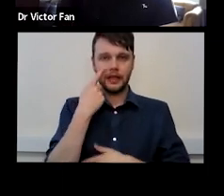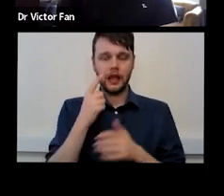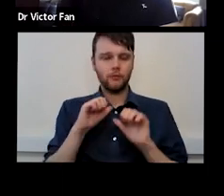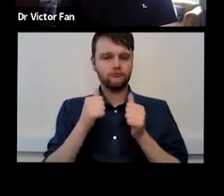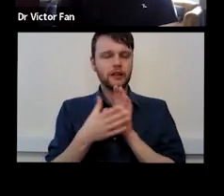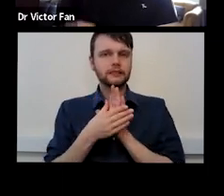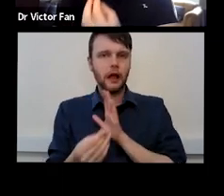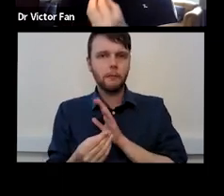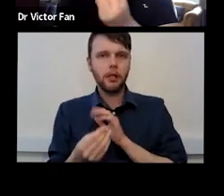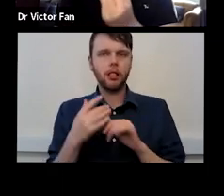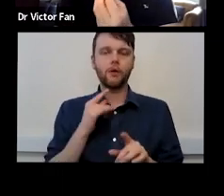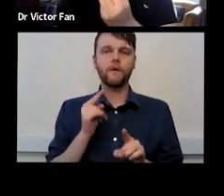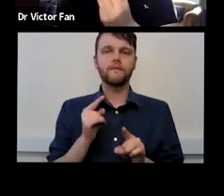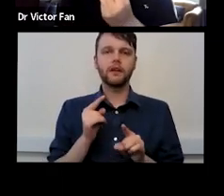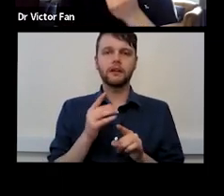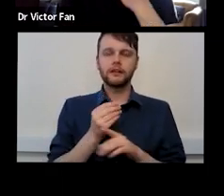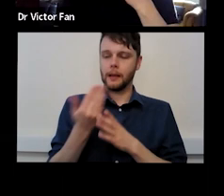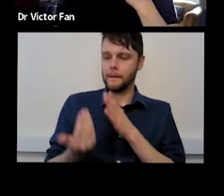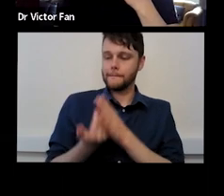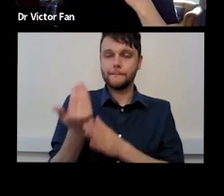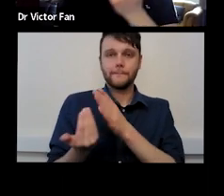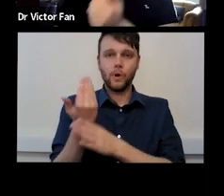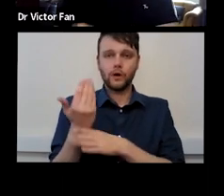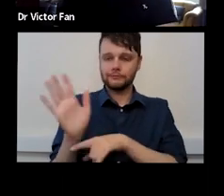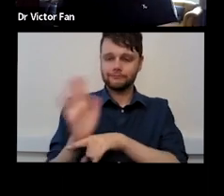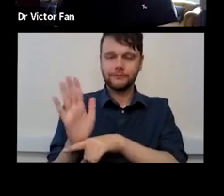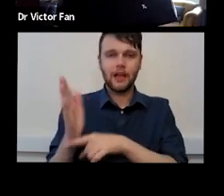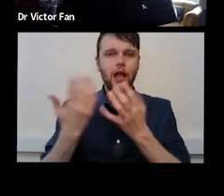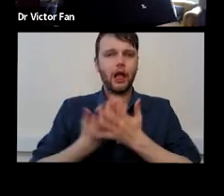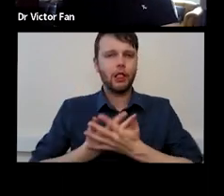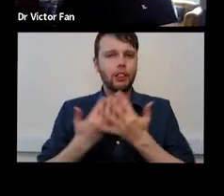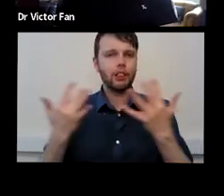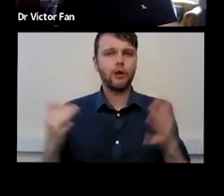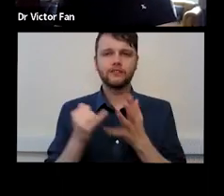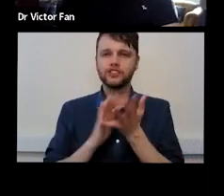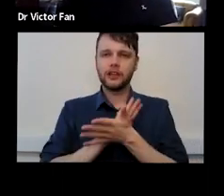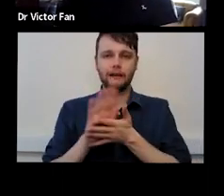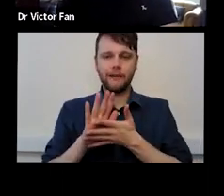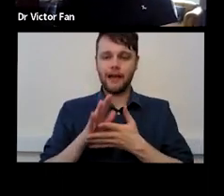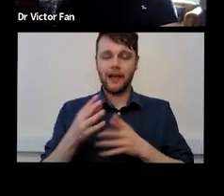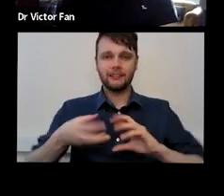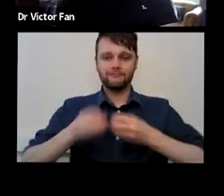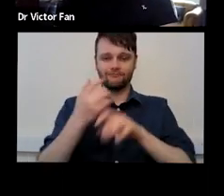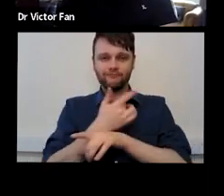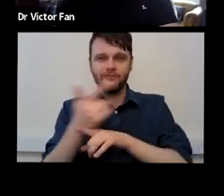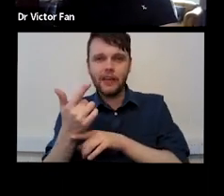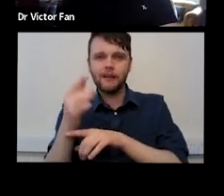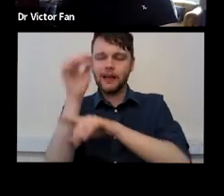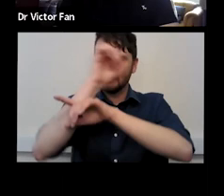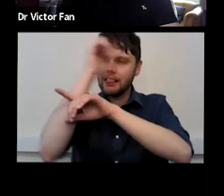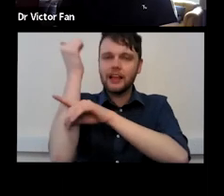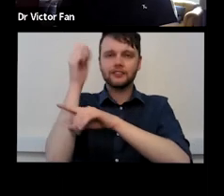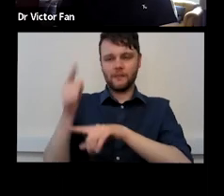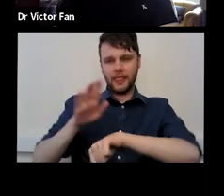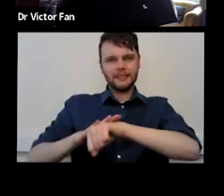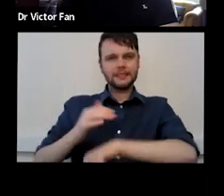example of the kind of modern cinema that a lot of Shanghai filmmakers and intellectuals in the